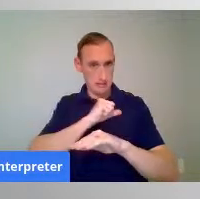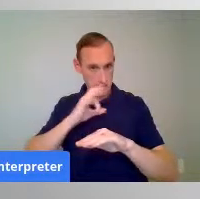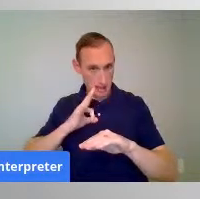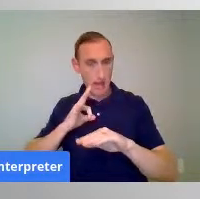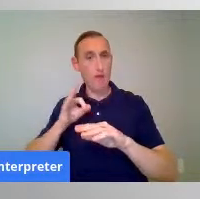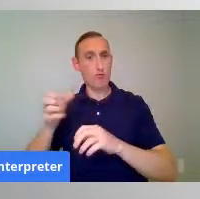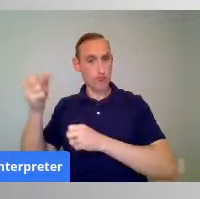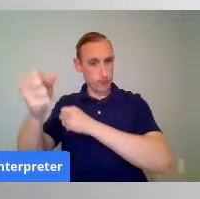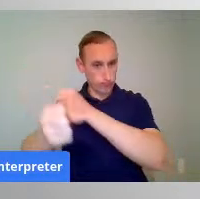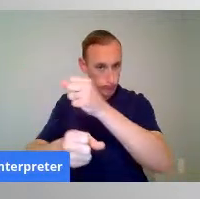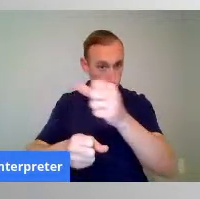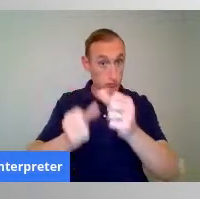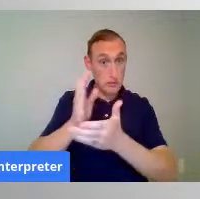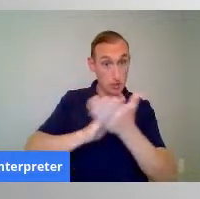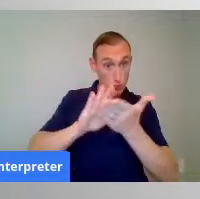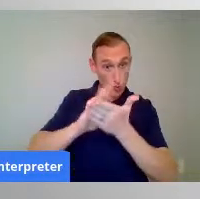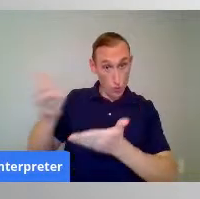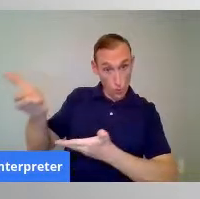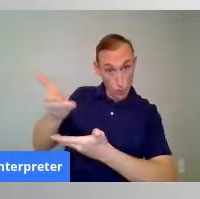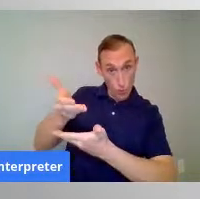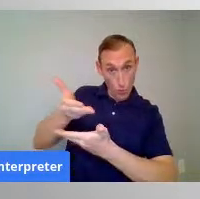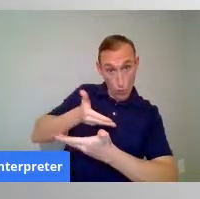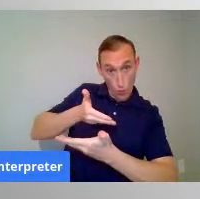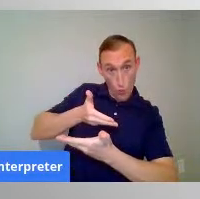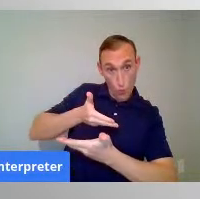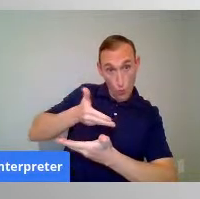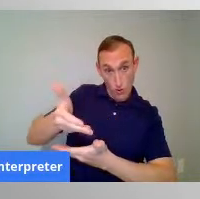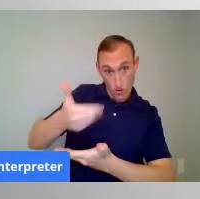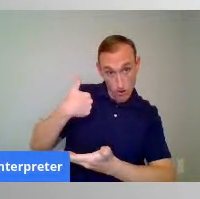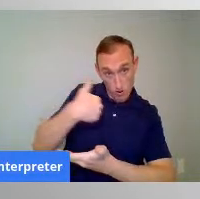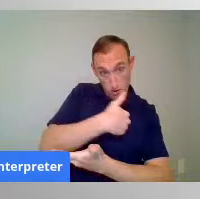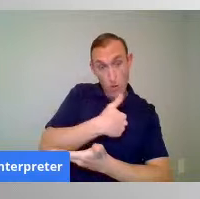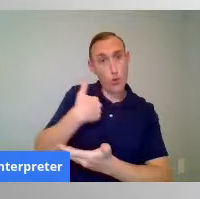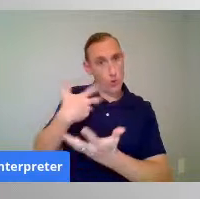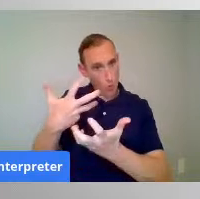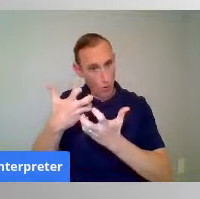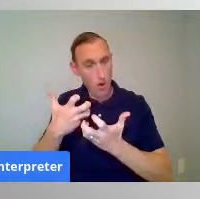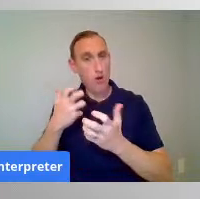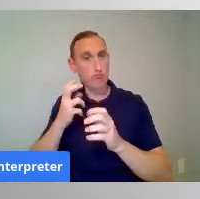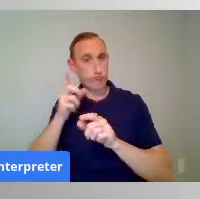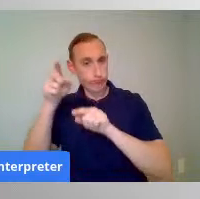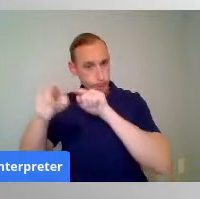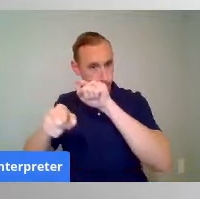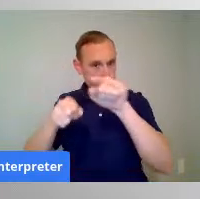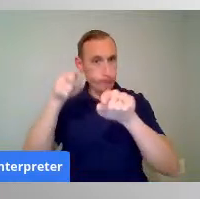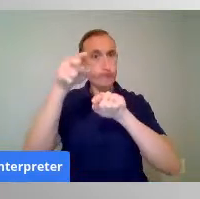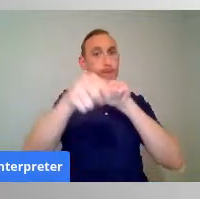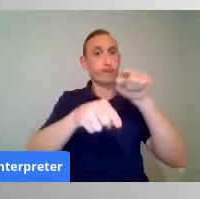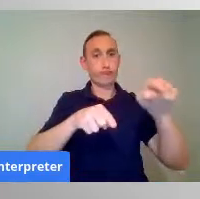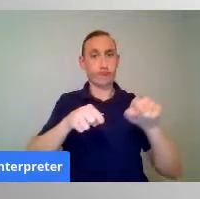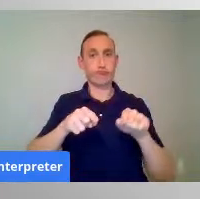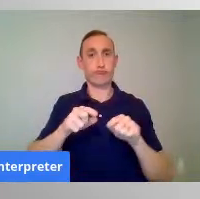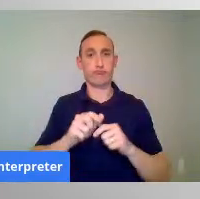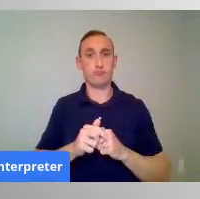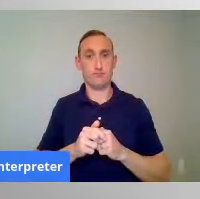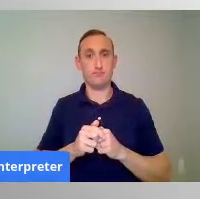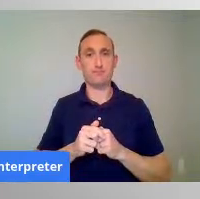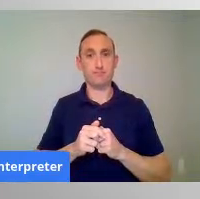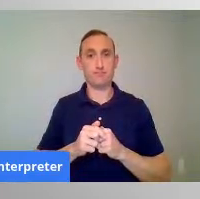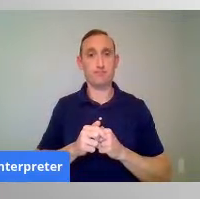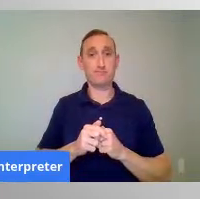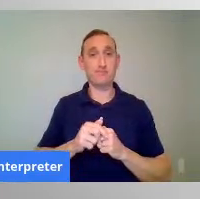encourage you, we always welcome those. Kathy Paget, many of you know, is a wonderful resource for us, and